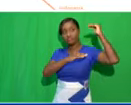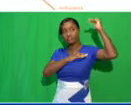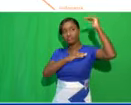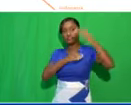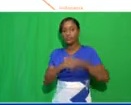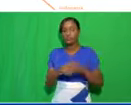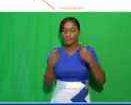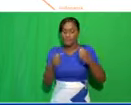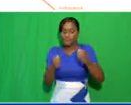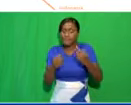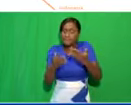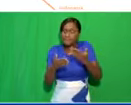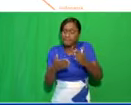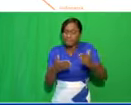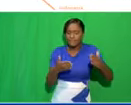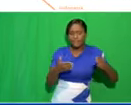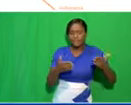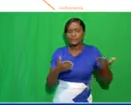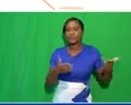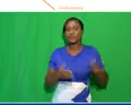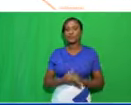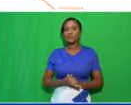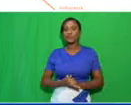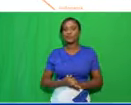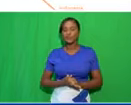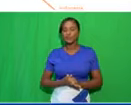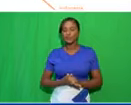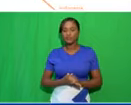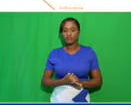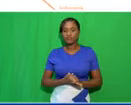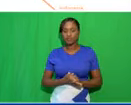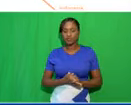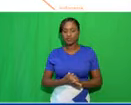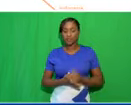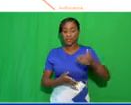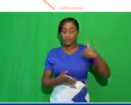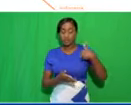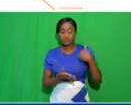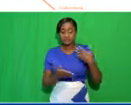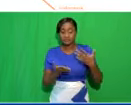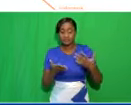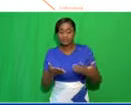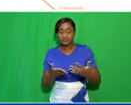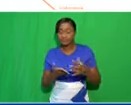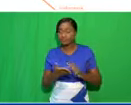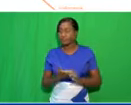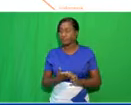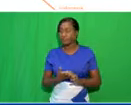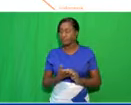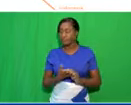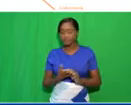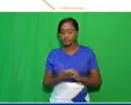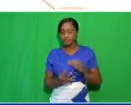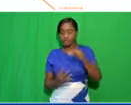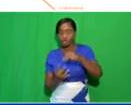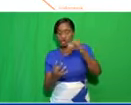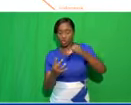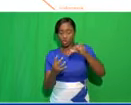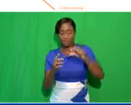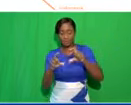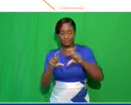number of things, including what Dr. Smith talked about, compensatory education. They have all choice